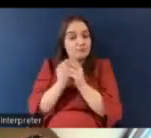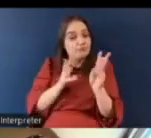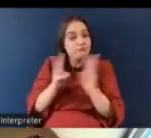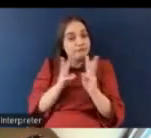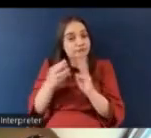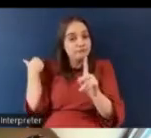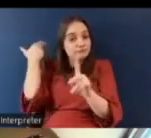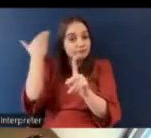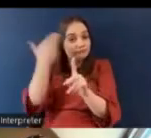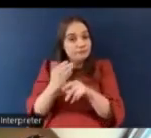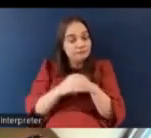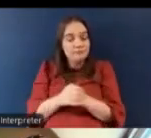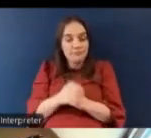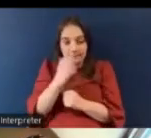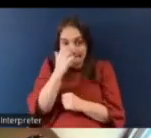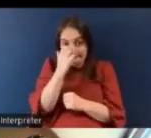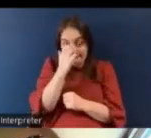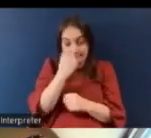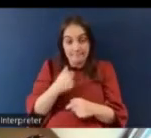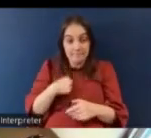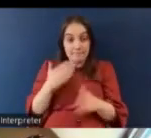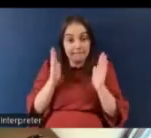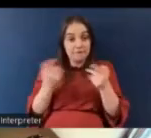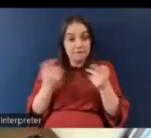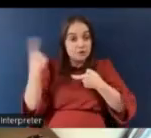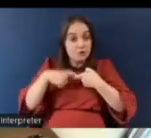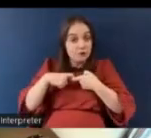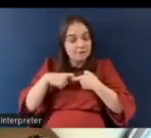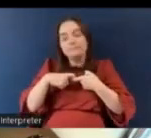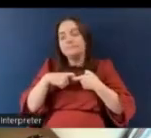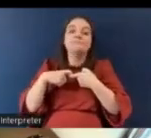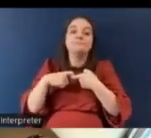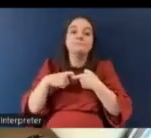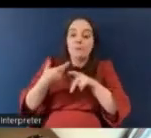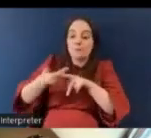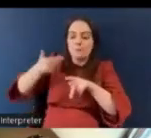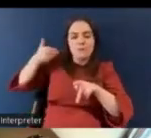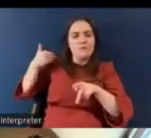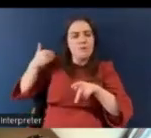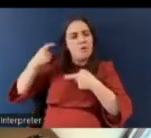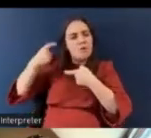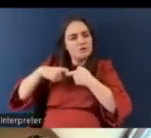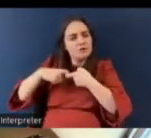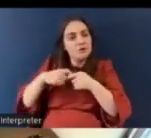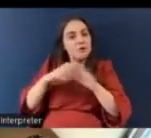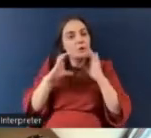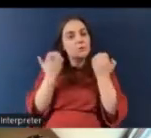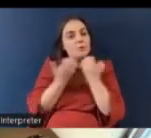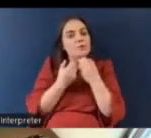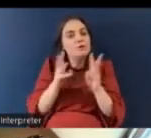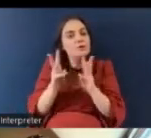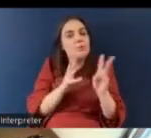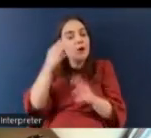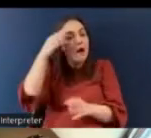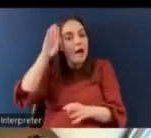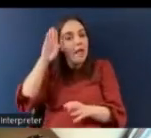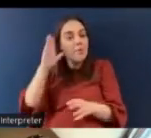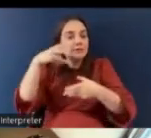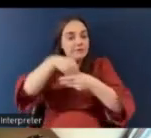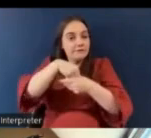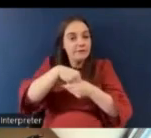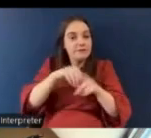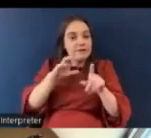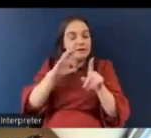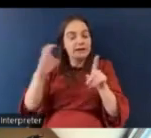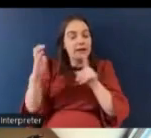you know, since joining, and before I came, Community Work Ireland was involved in